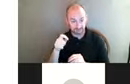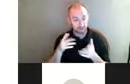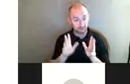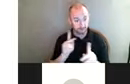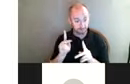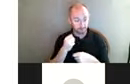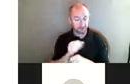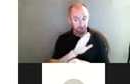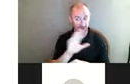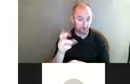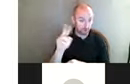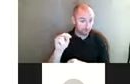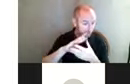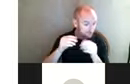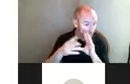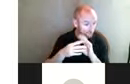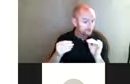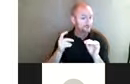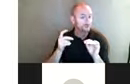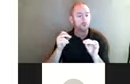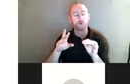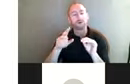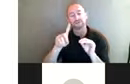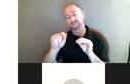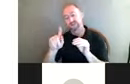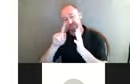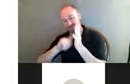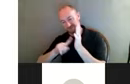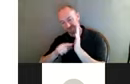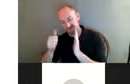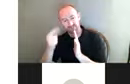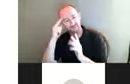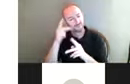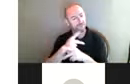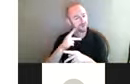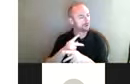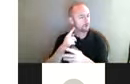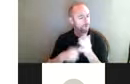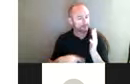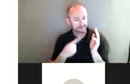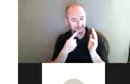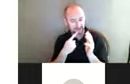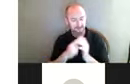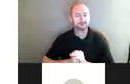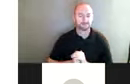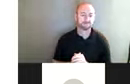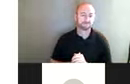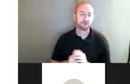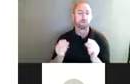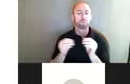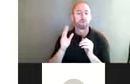own stories and dig into the data to figure out what is in there that is more than just the story that you're